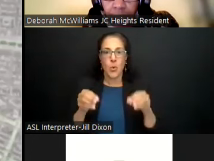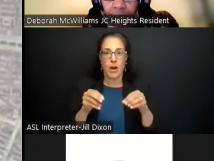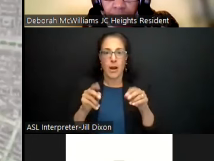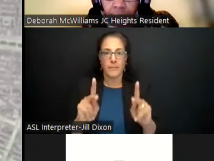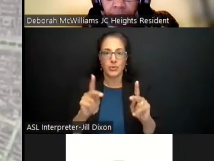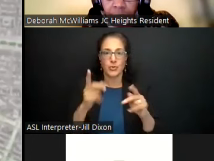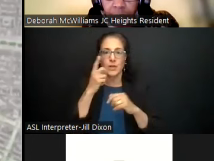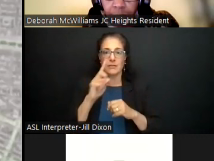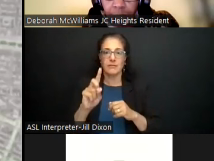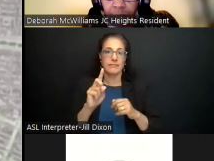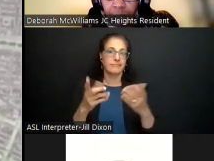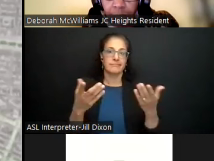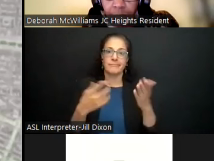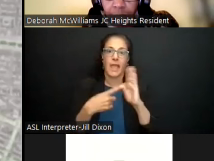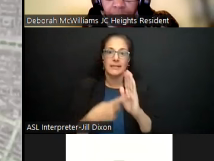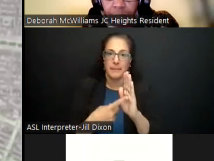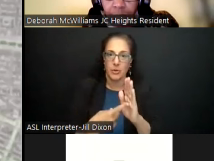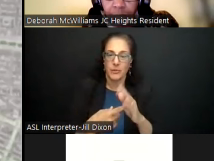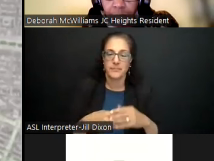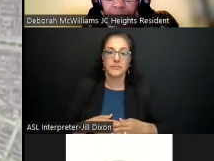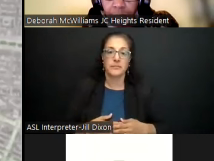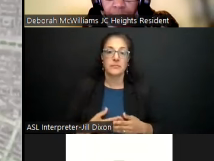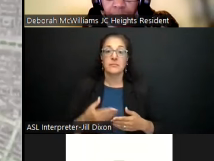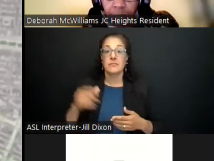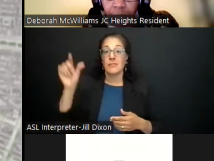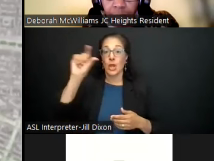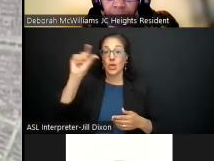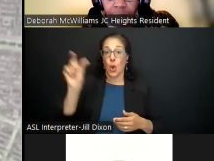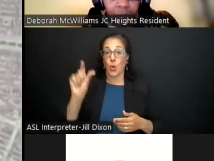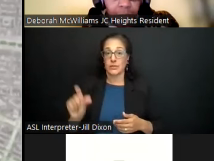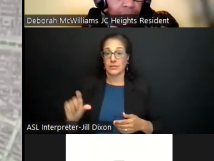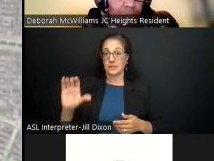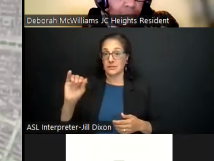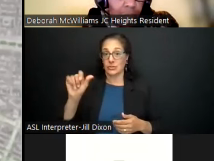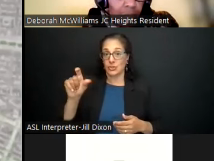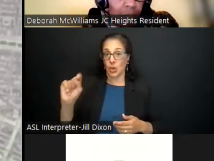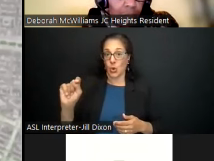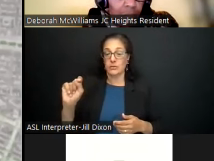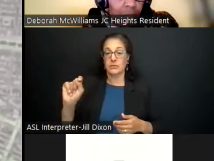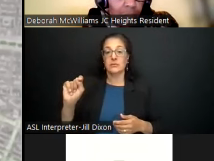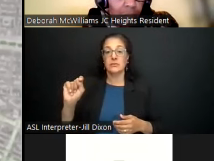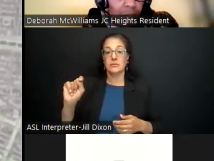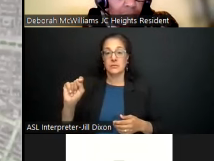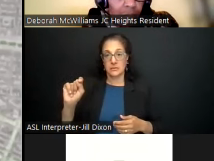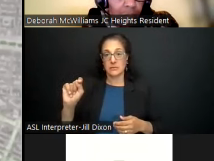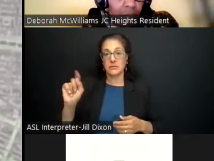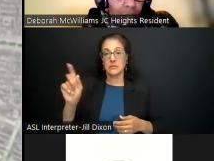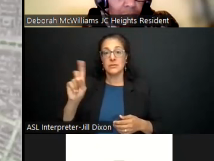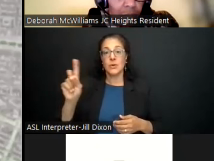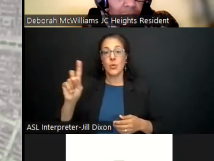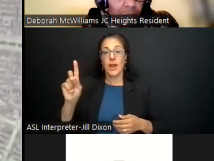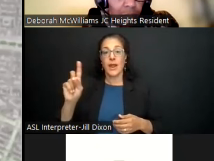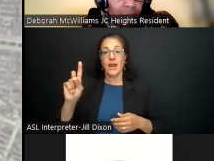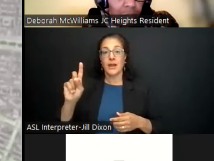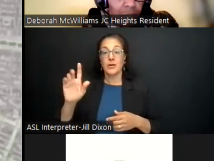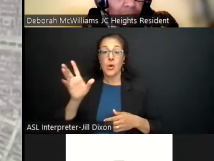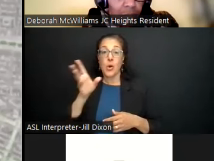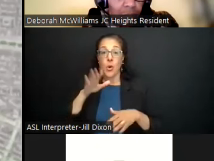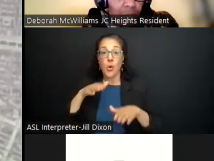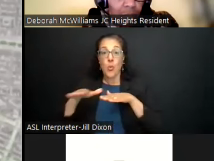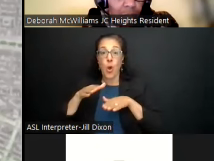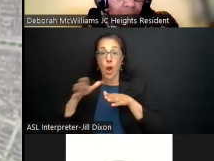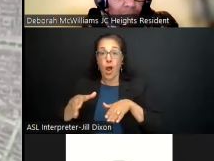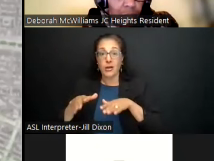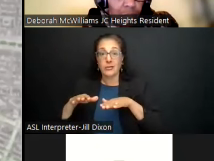For example, along the coast, where we had the raised walkway on